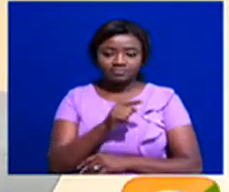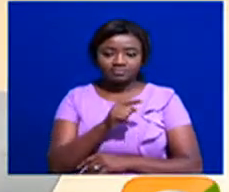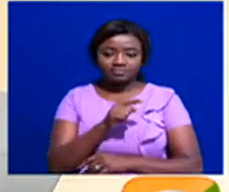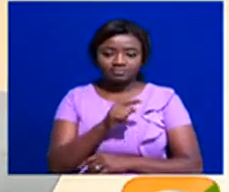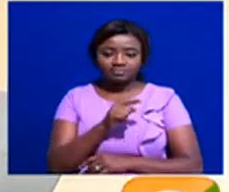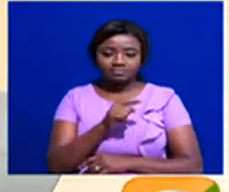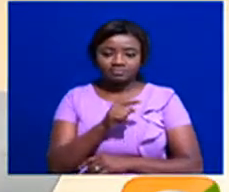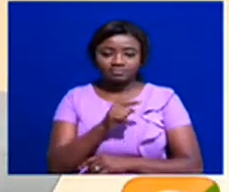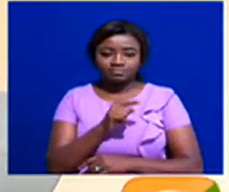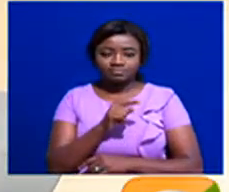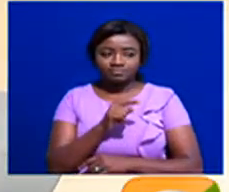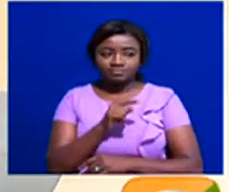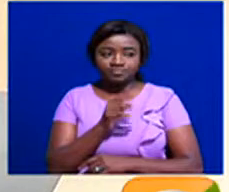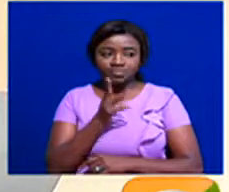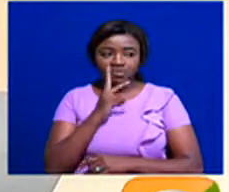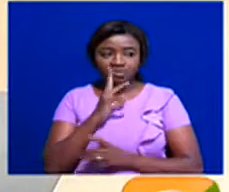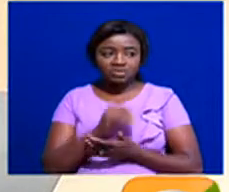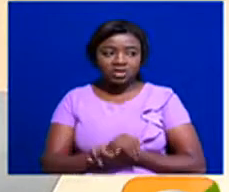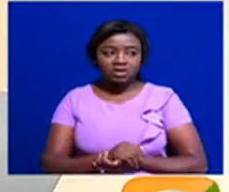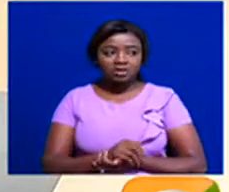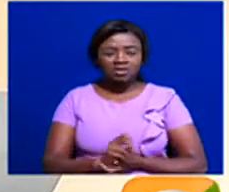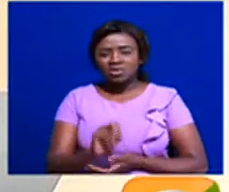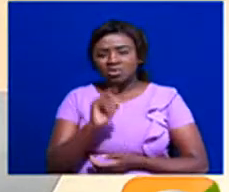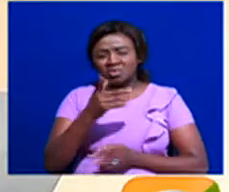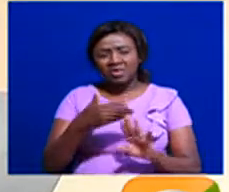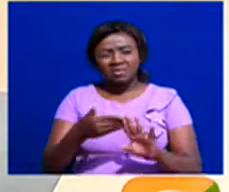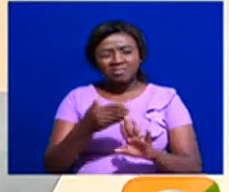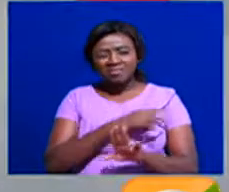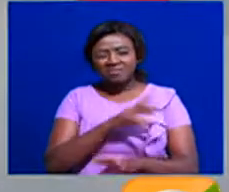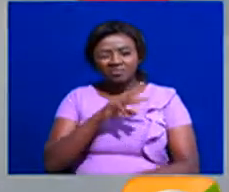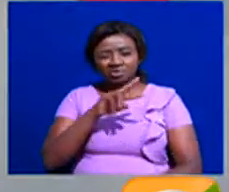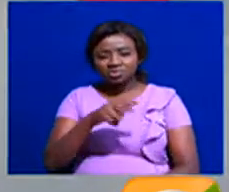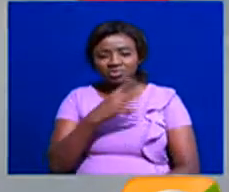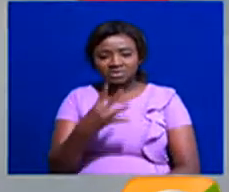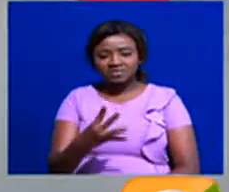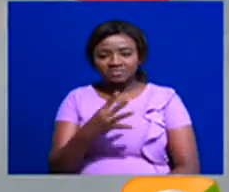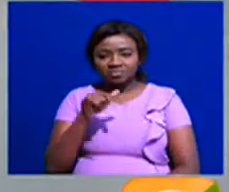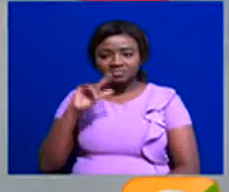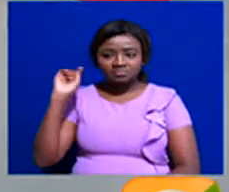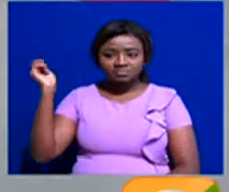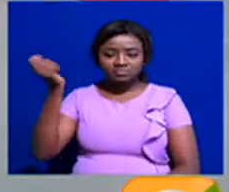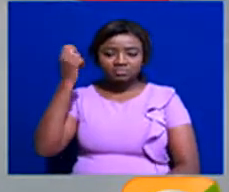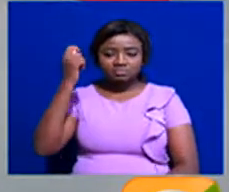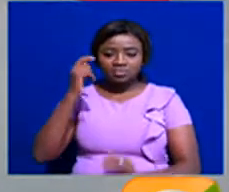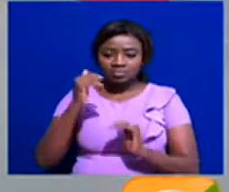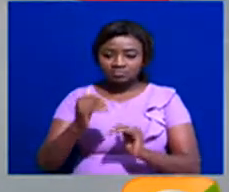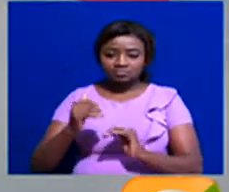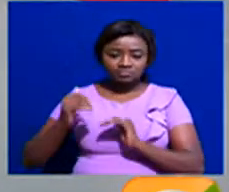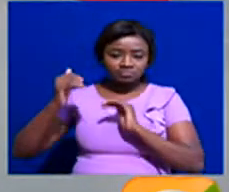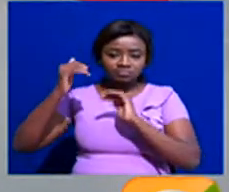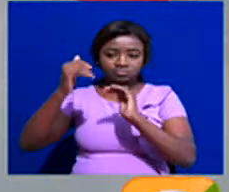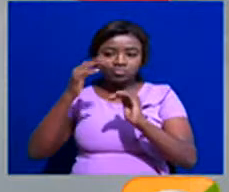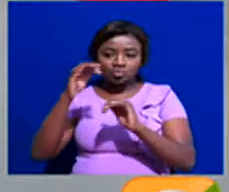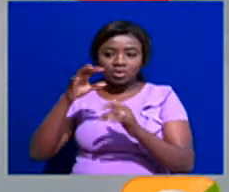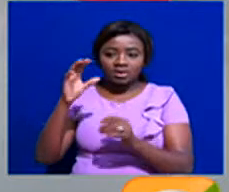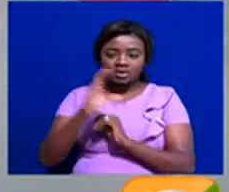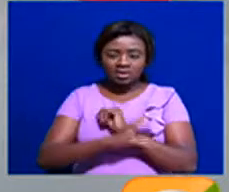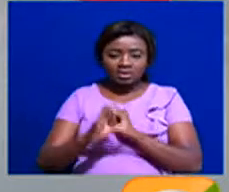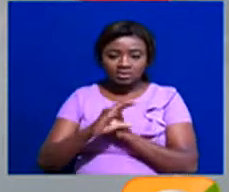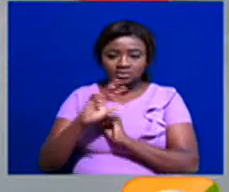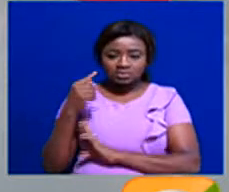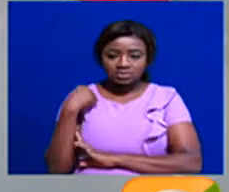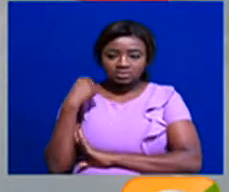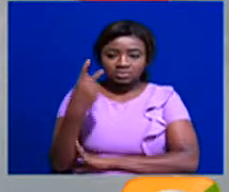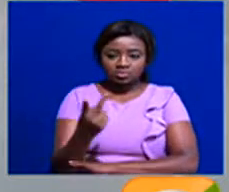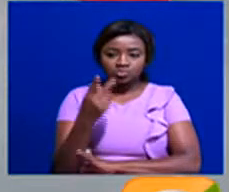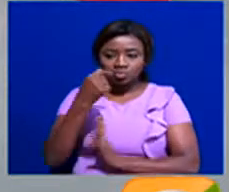this conversation. Back in 2004, Kenya made history, being the second country here after Norway to ratify and